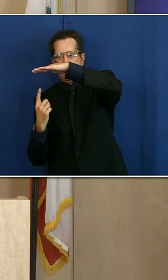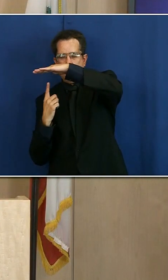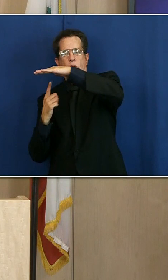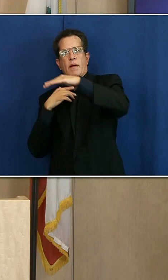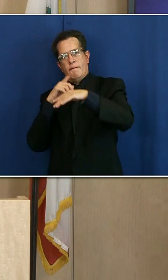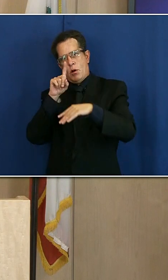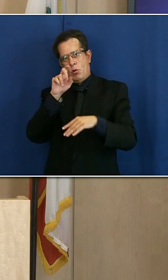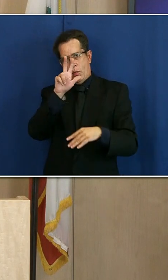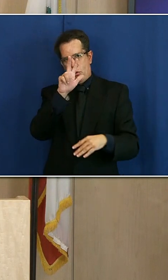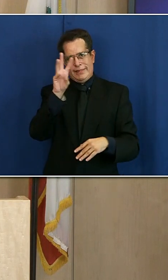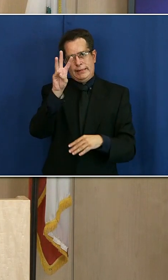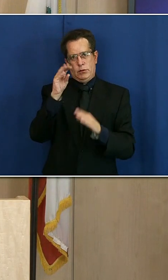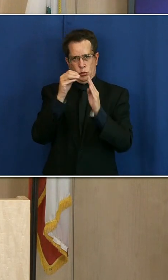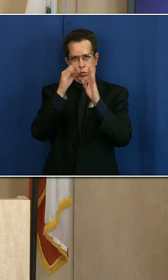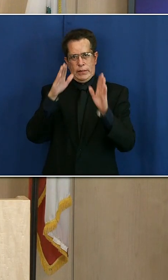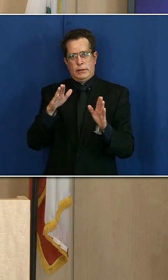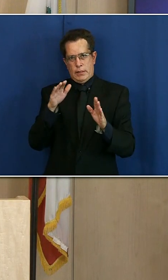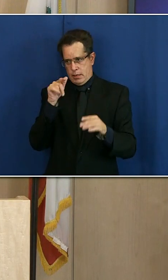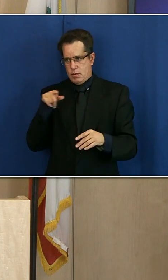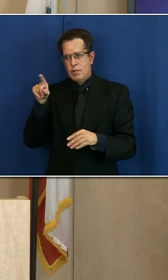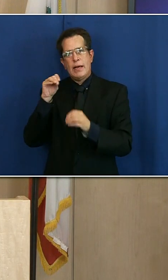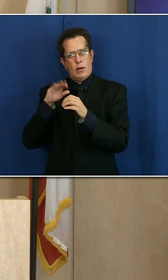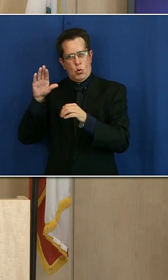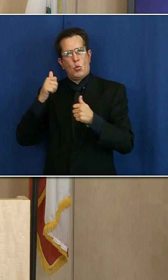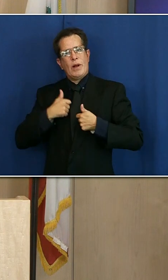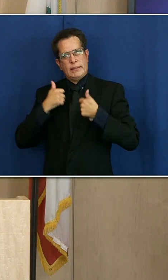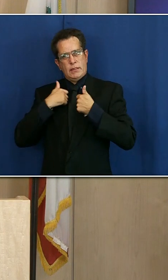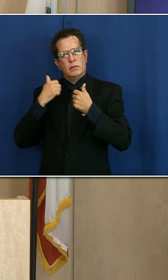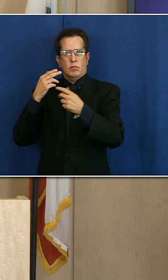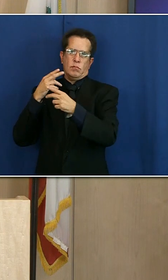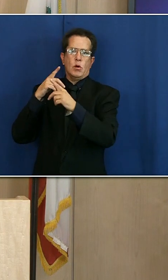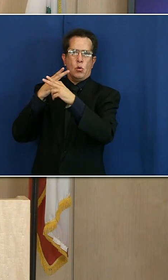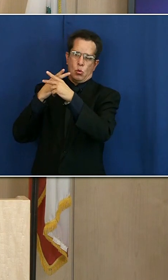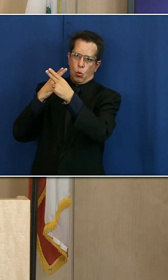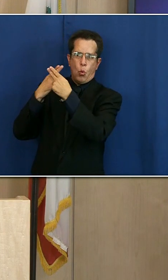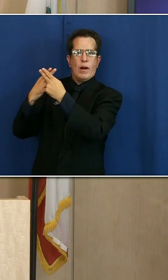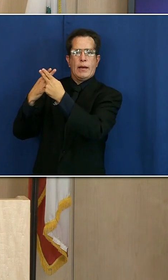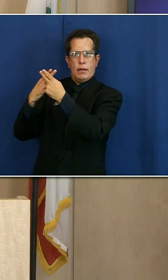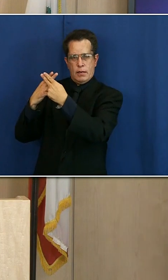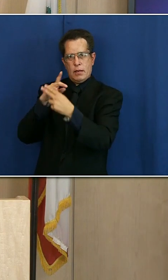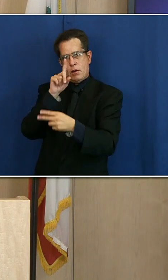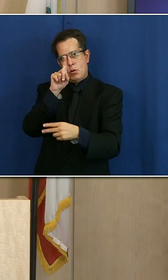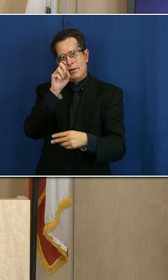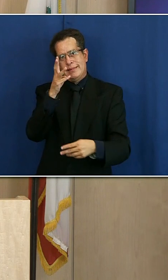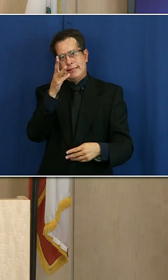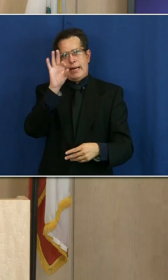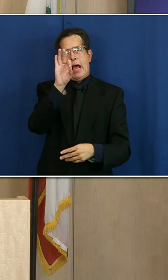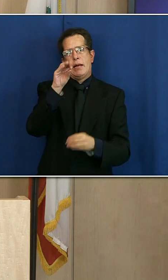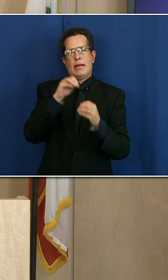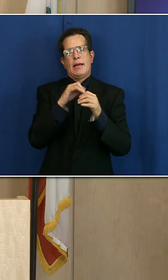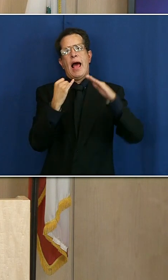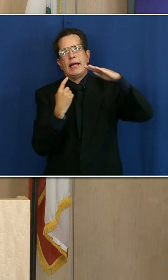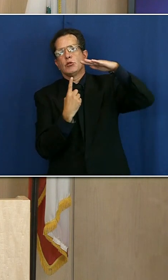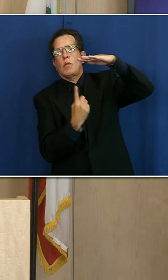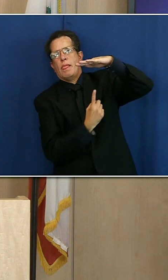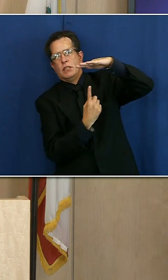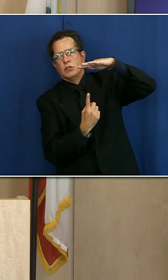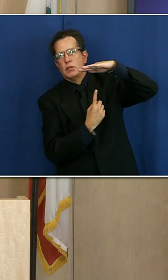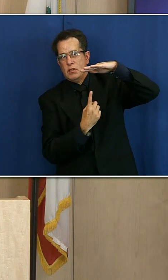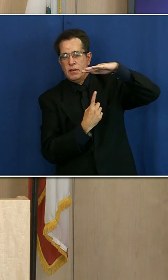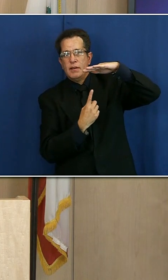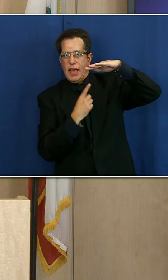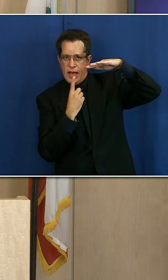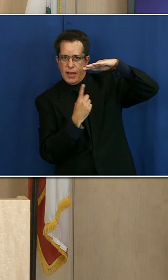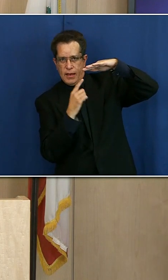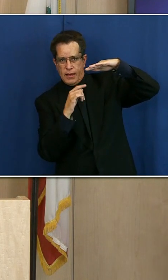who are quarantined in our residence halls. We have 169 in isolation. So, and the isolation students